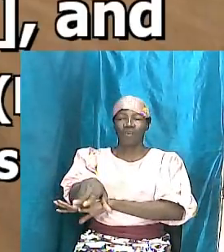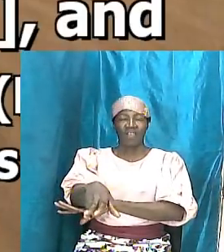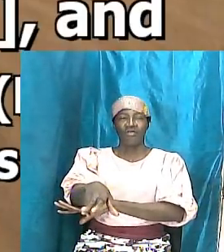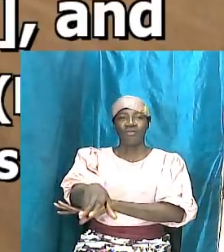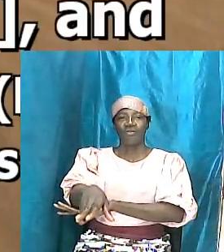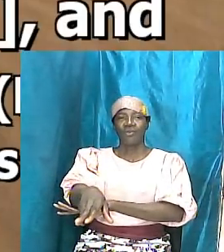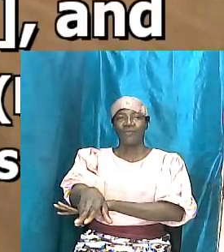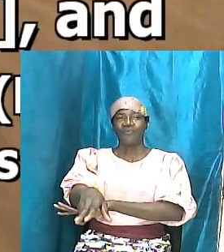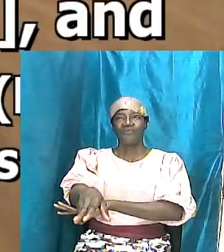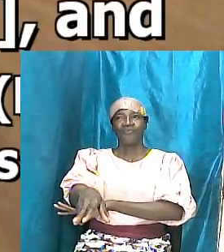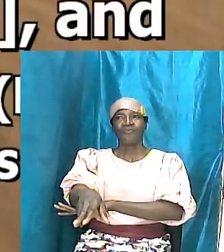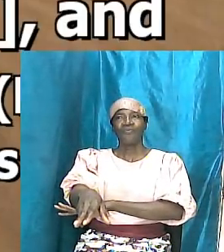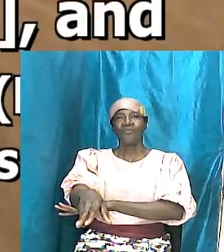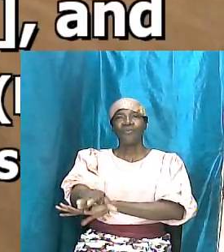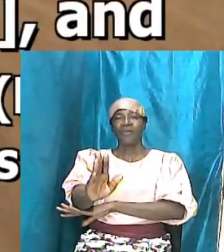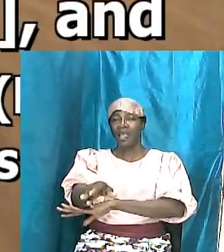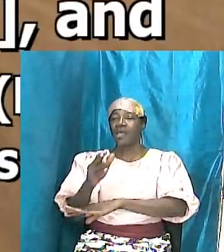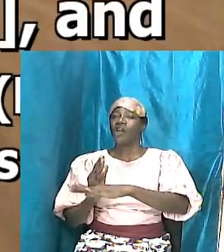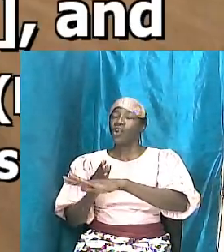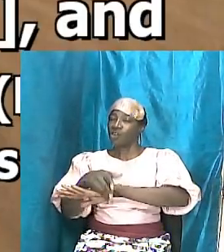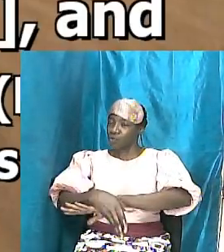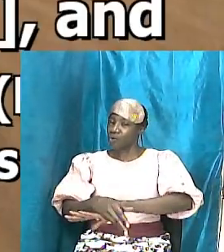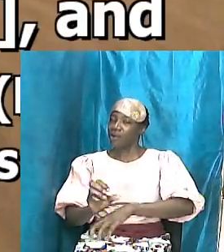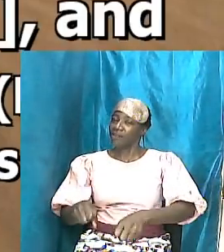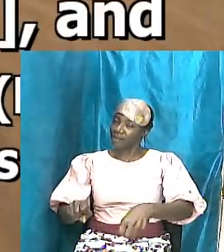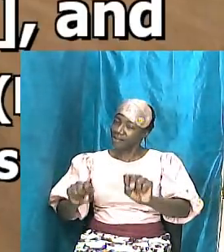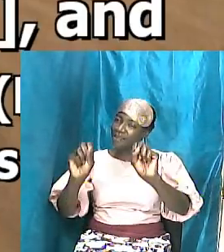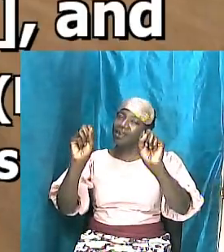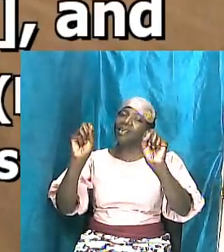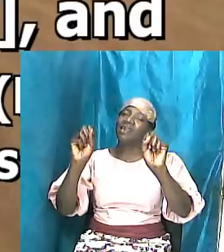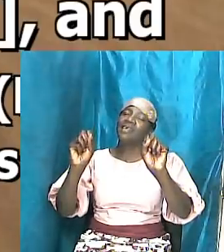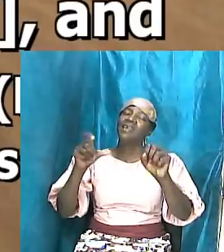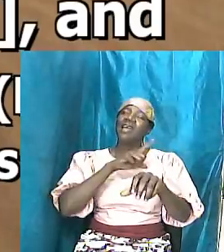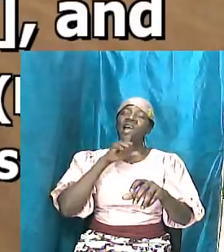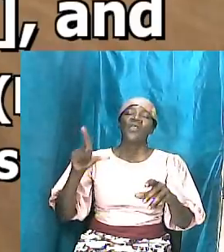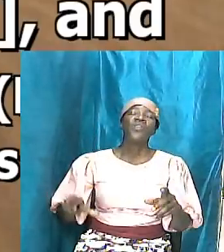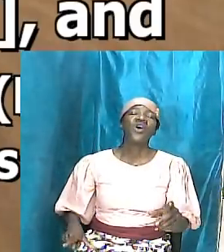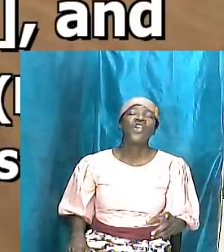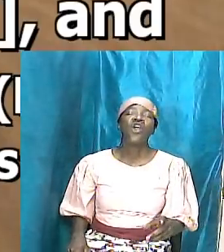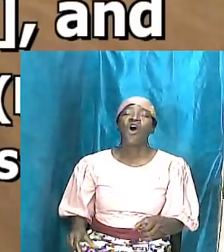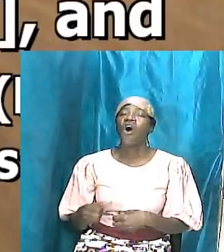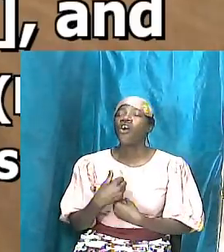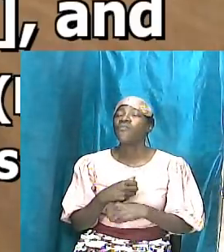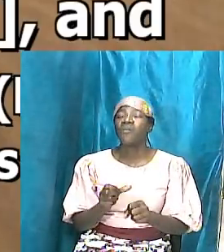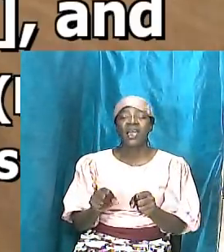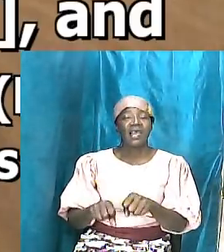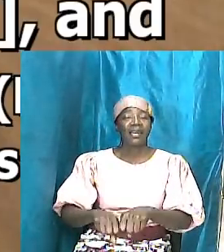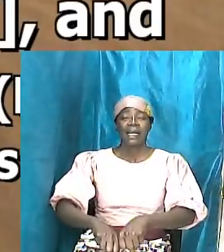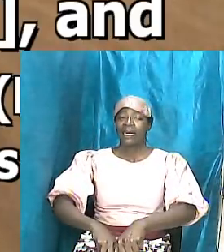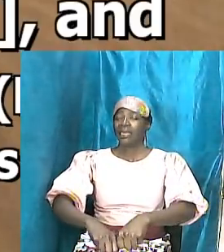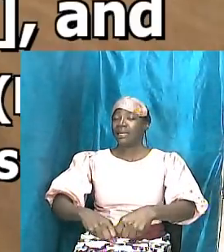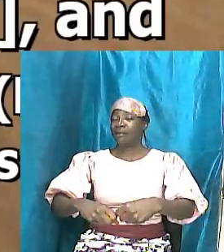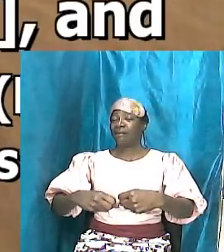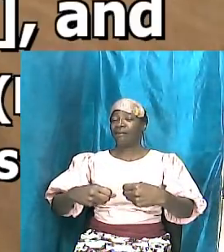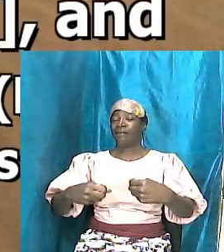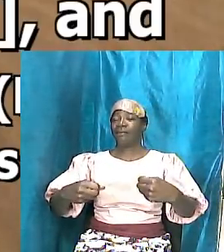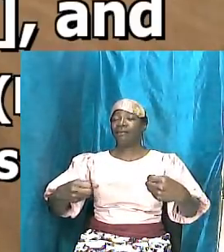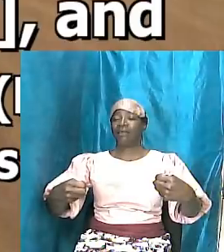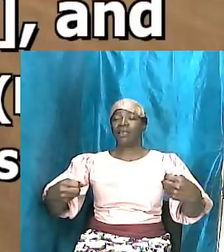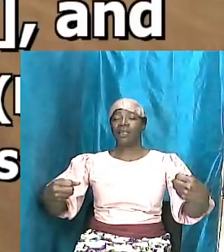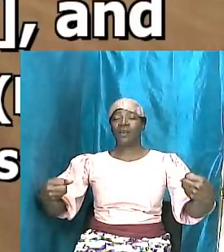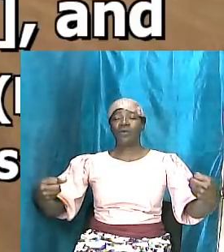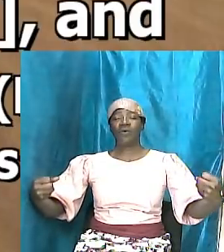his hand over the sea, of course, with the rod. And the Lord caused the sea to go back by a